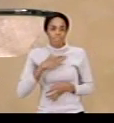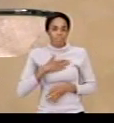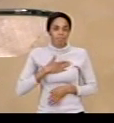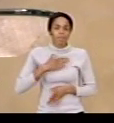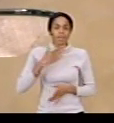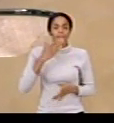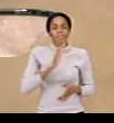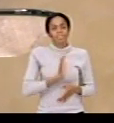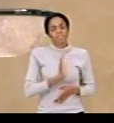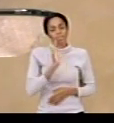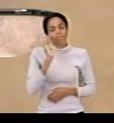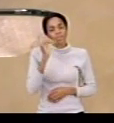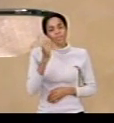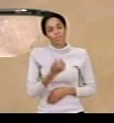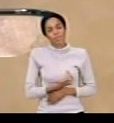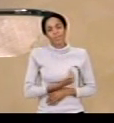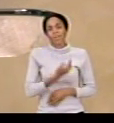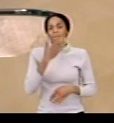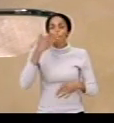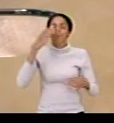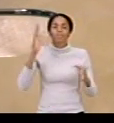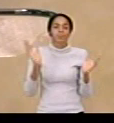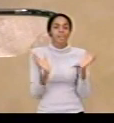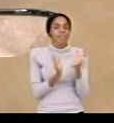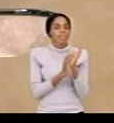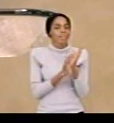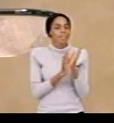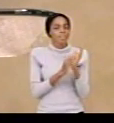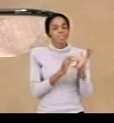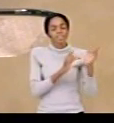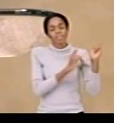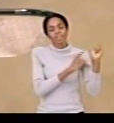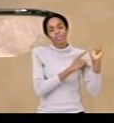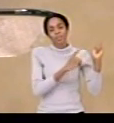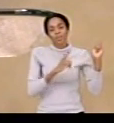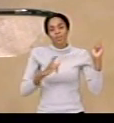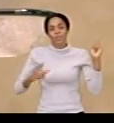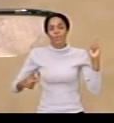Lord, my soul. Praise the